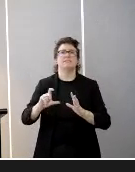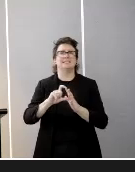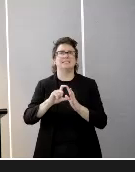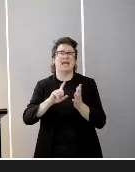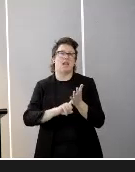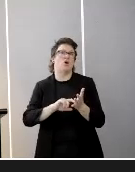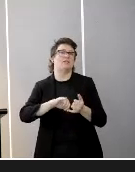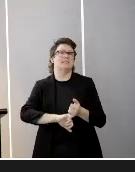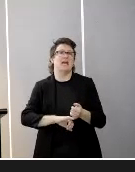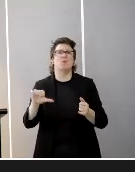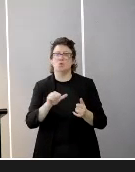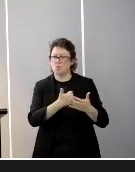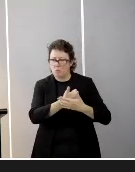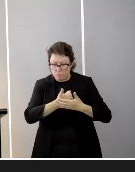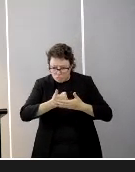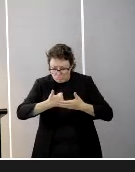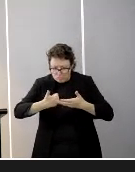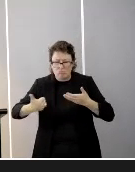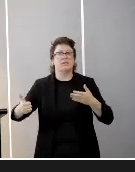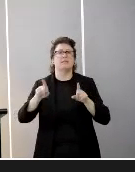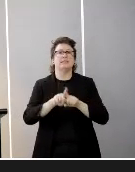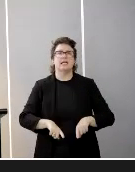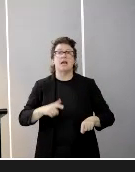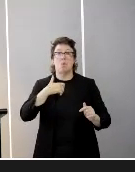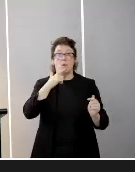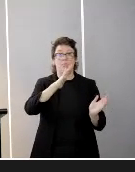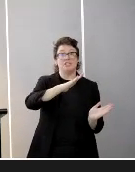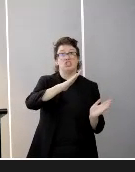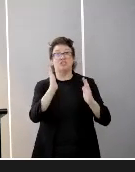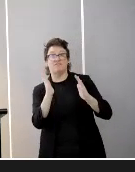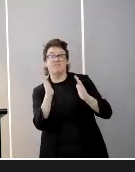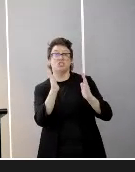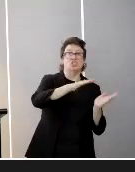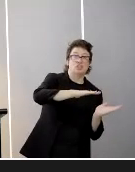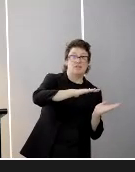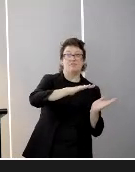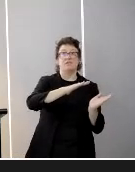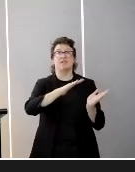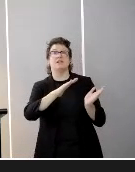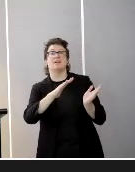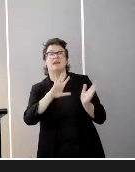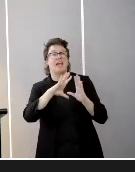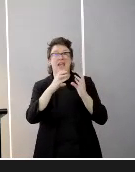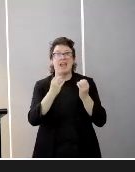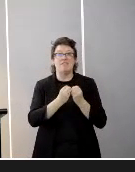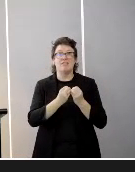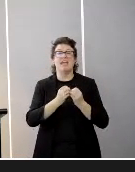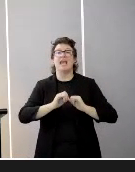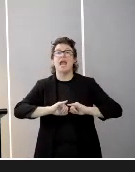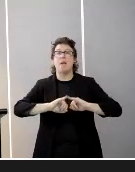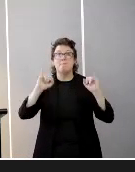permanent time year round. When we shift the clock, car accidents go up,